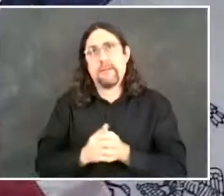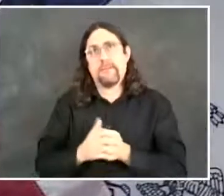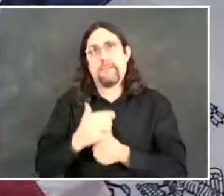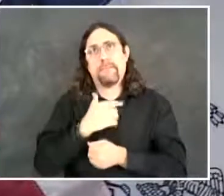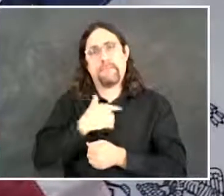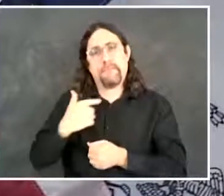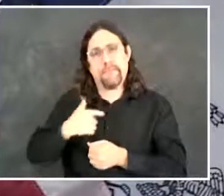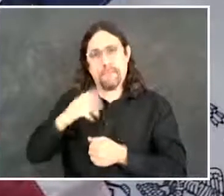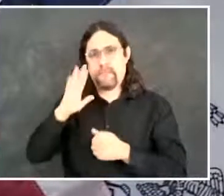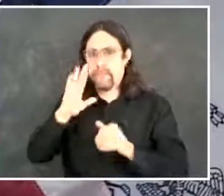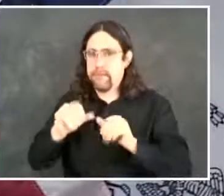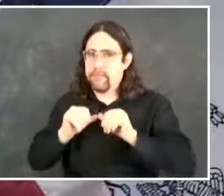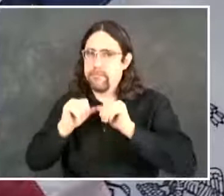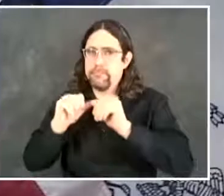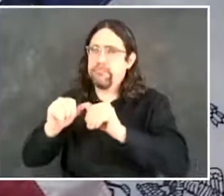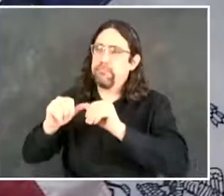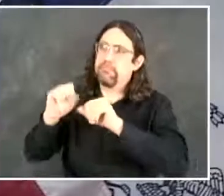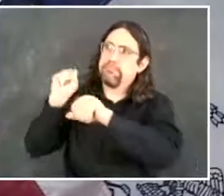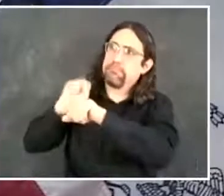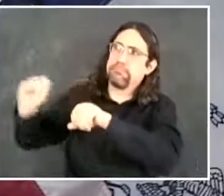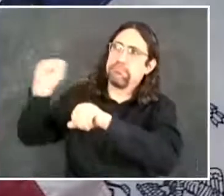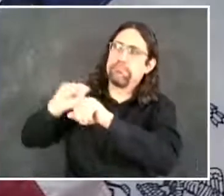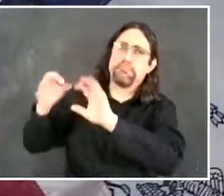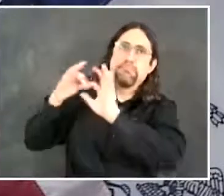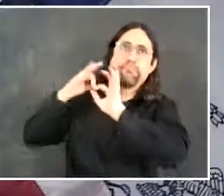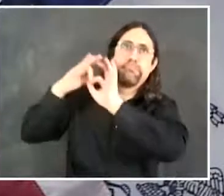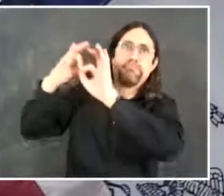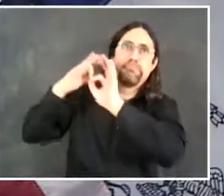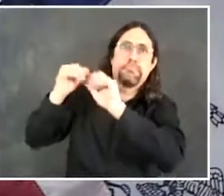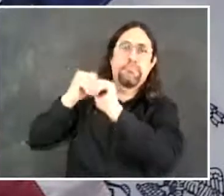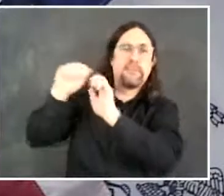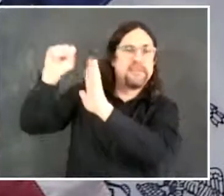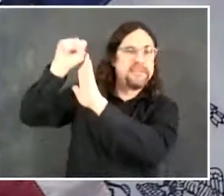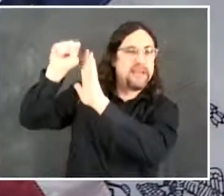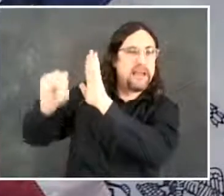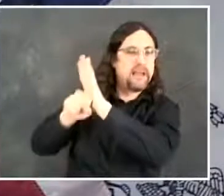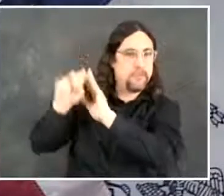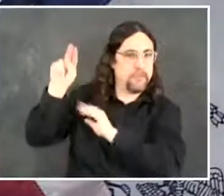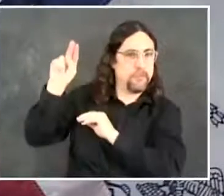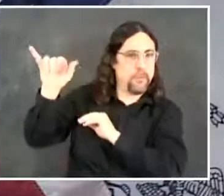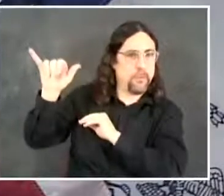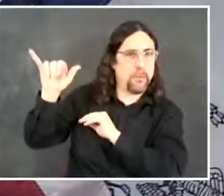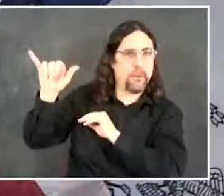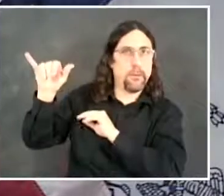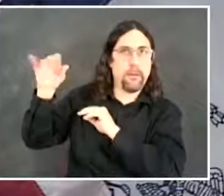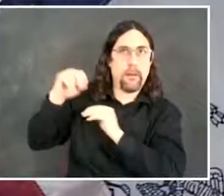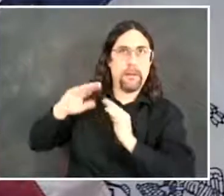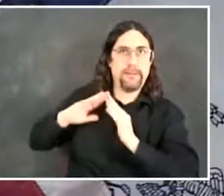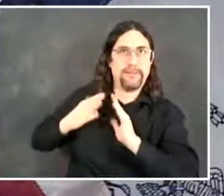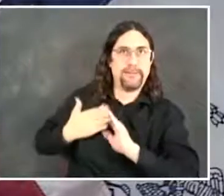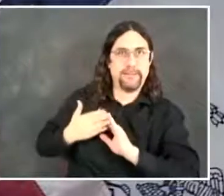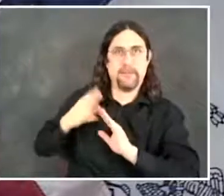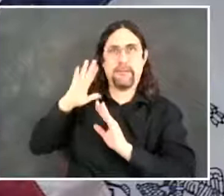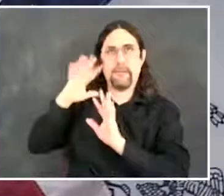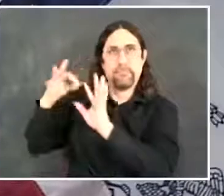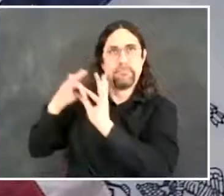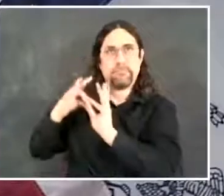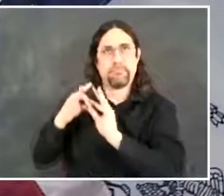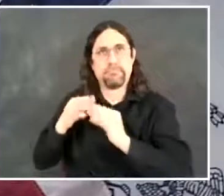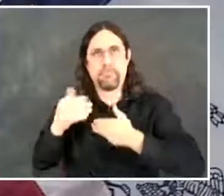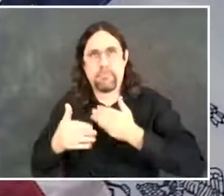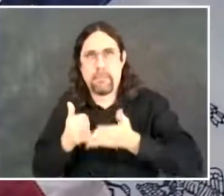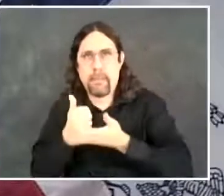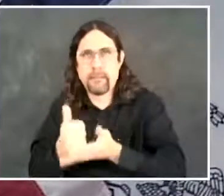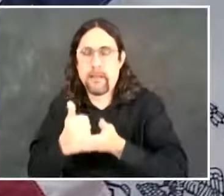and something very different has to happen. We'll offer any and all help we can to the state as we try and figure out a new way